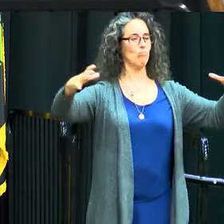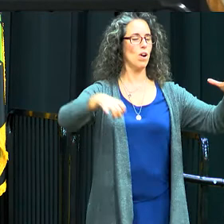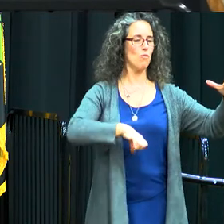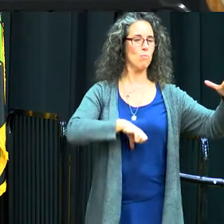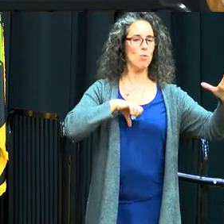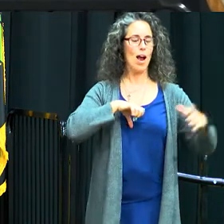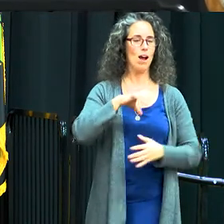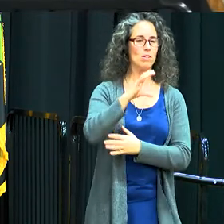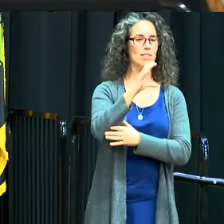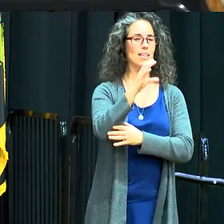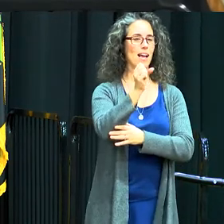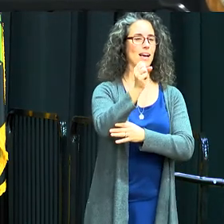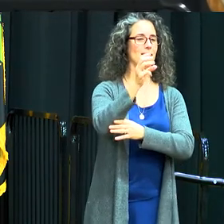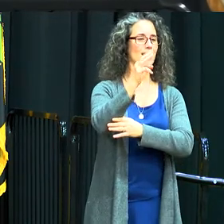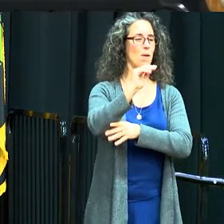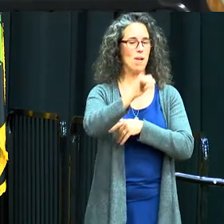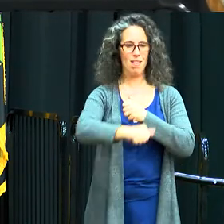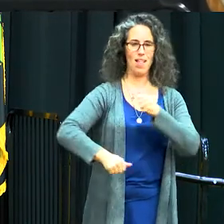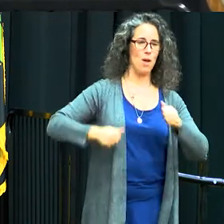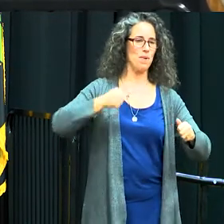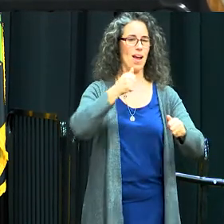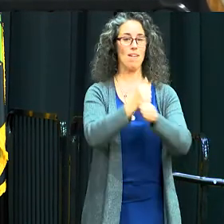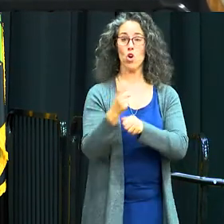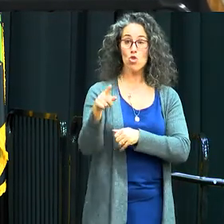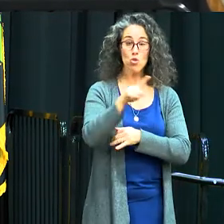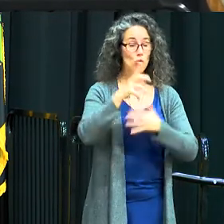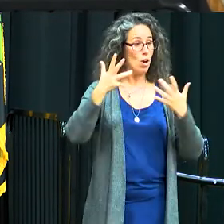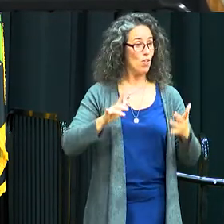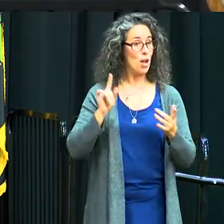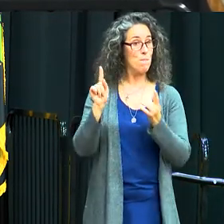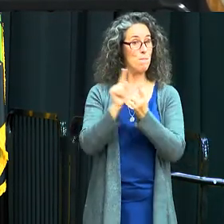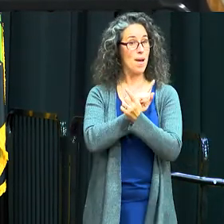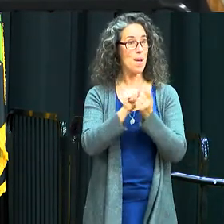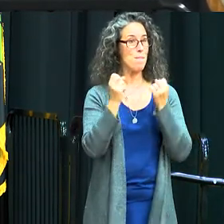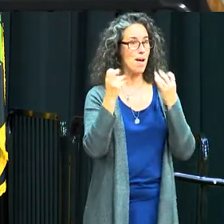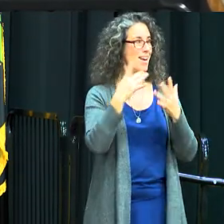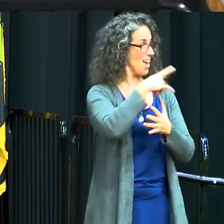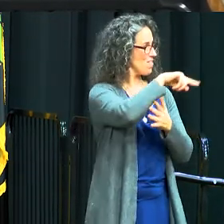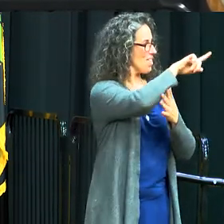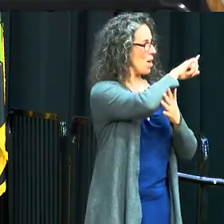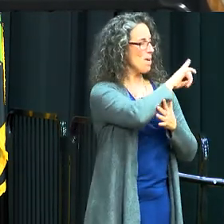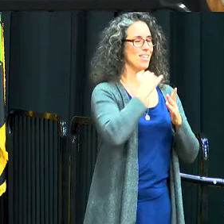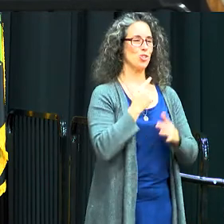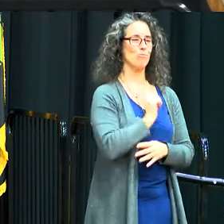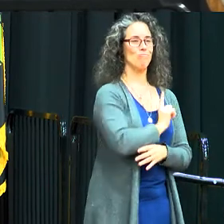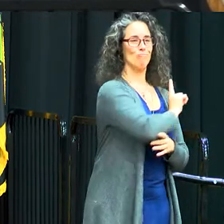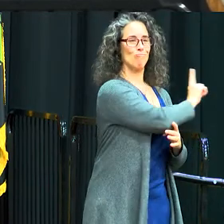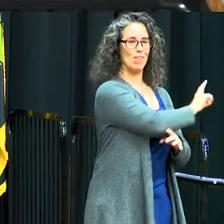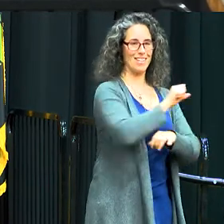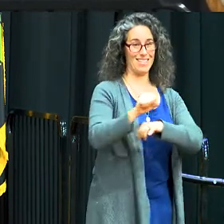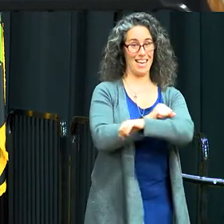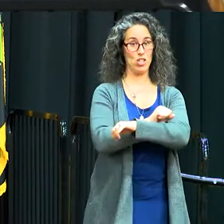CSM alumni. You met many of them as you came off the stage. Yeah, they're a fun group.